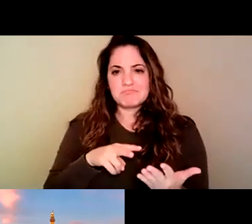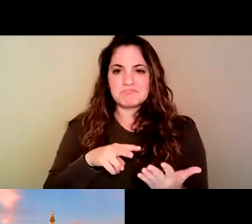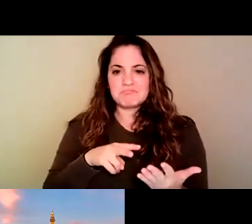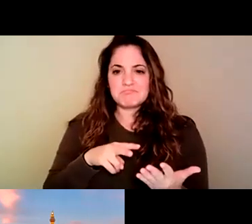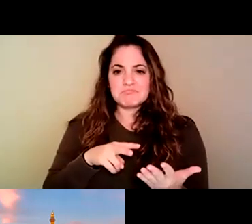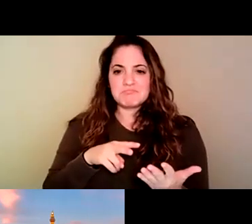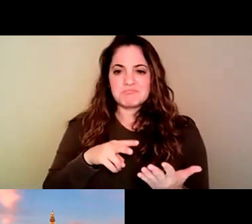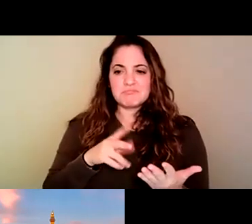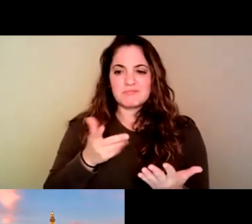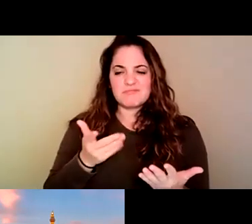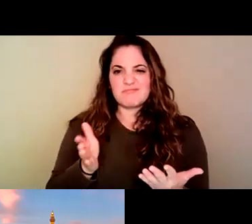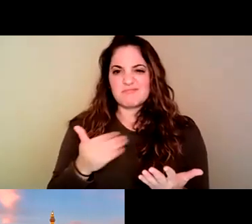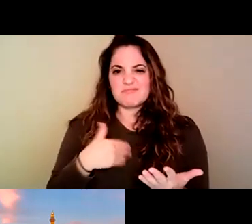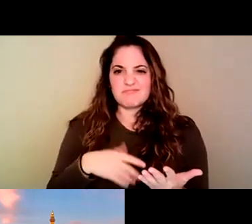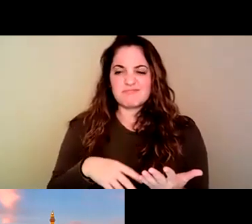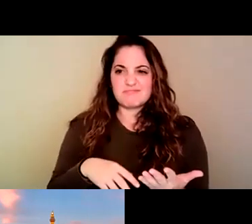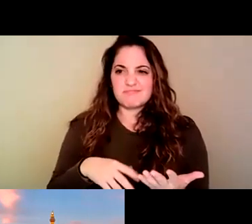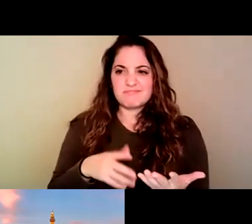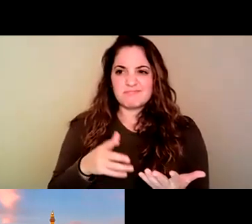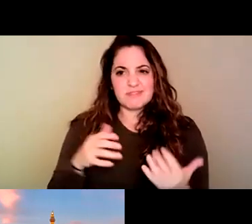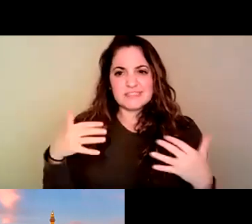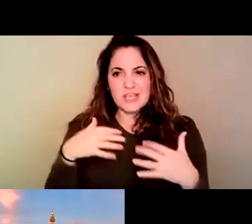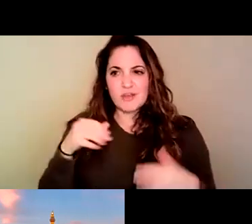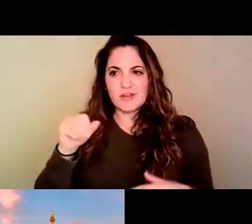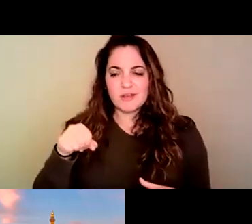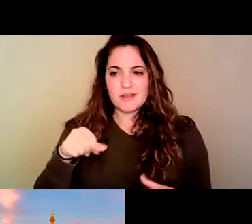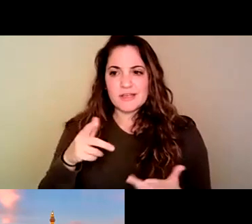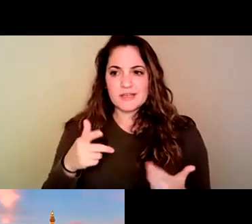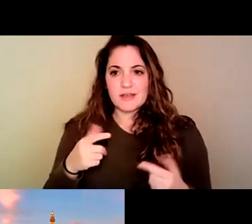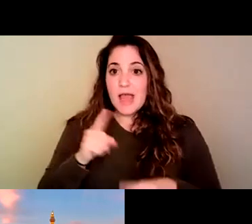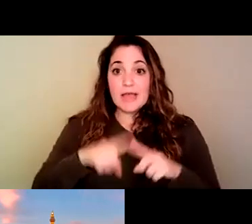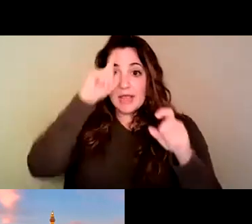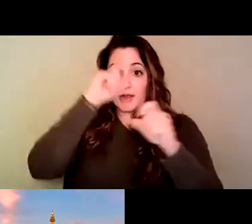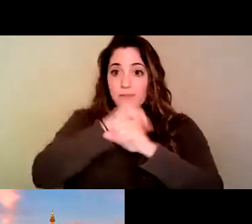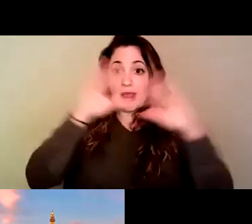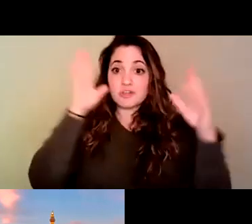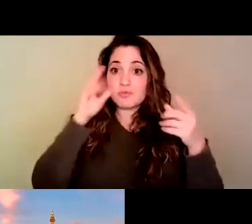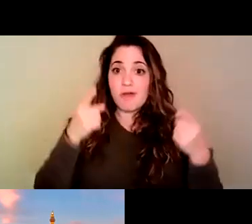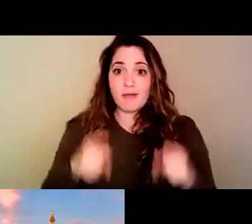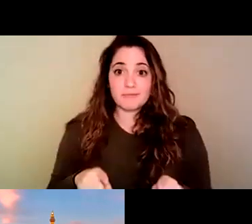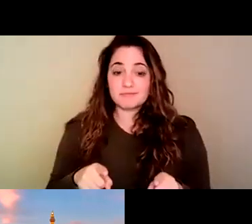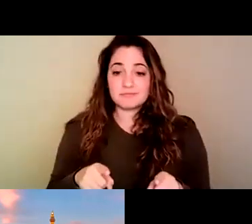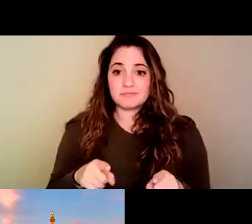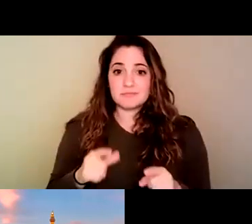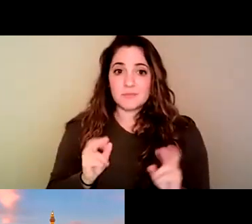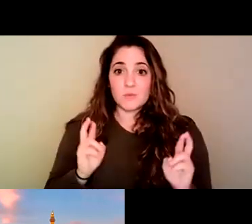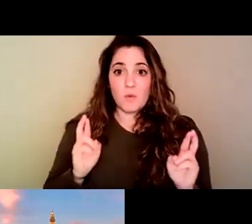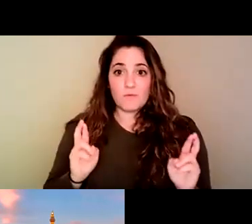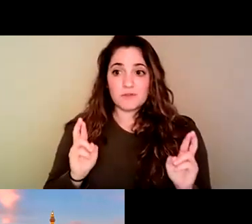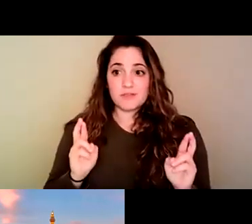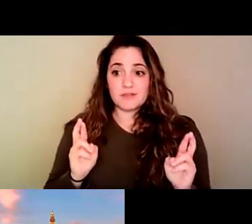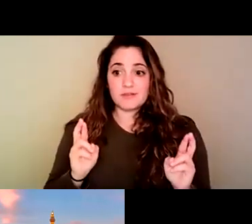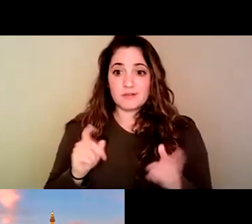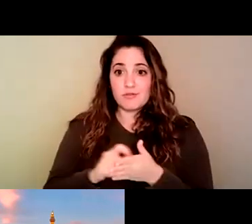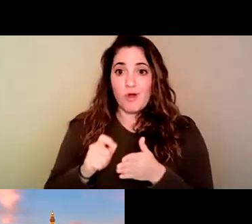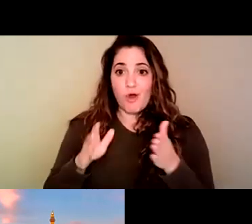you sort of discount, like, wow, that's scary. I can't imagine that's going to happen. I hope the author